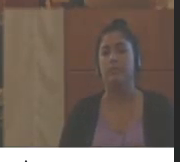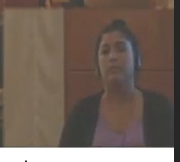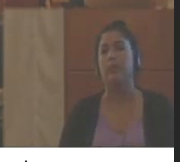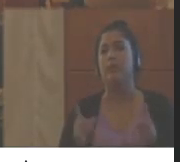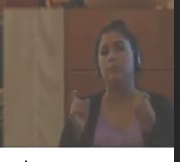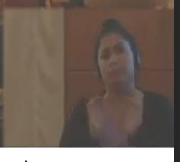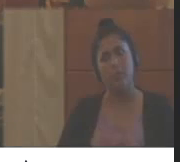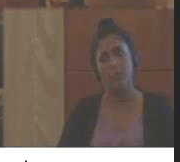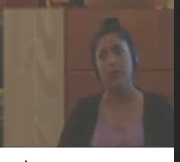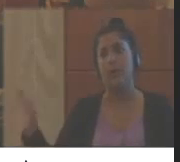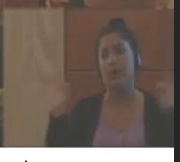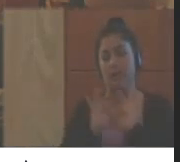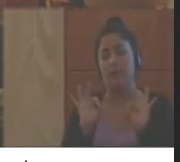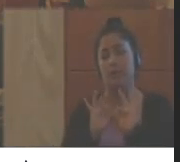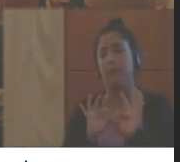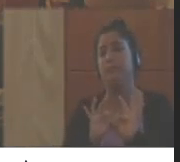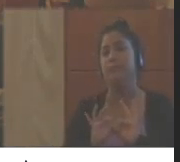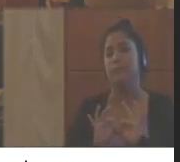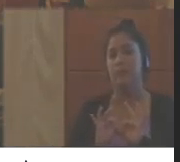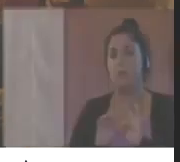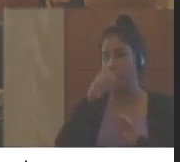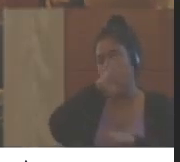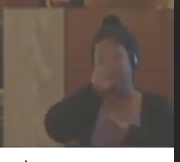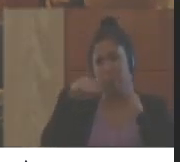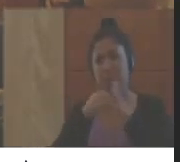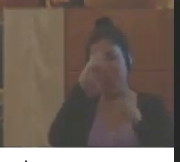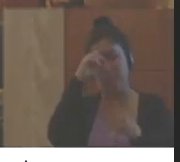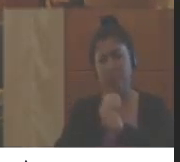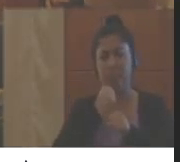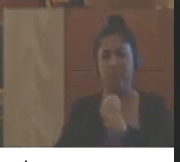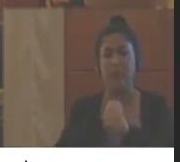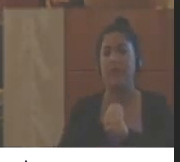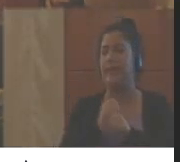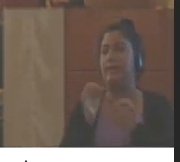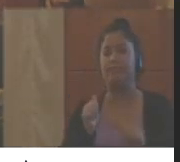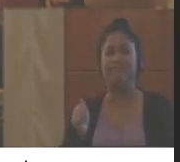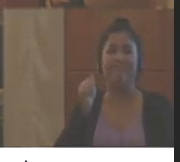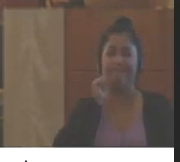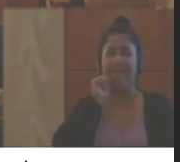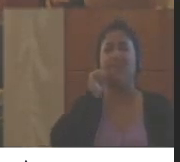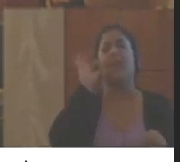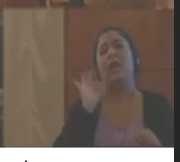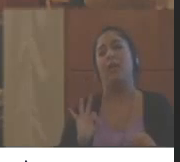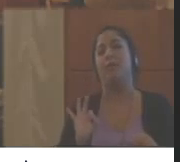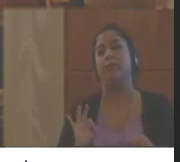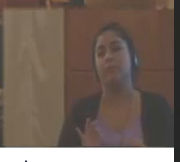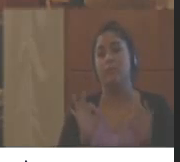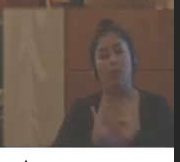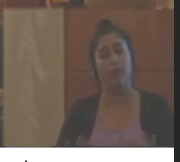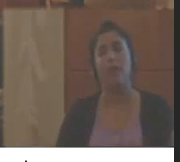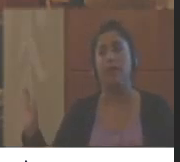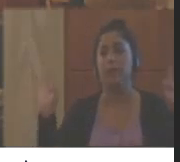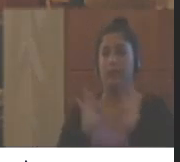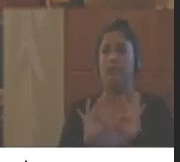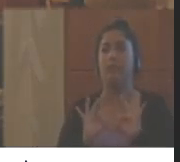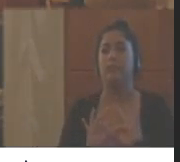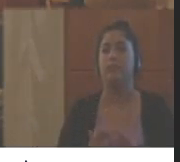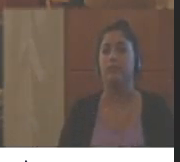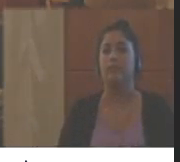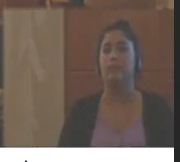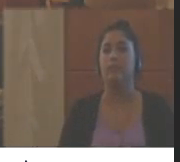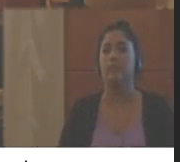two fundamental comments that I want to mention about the opportunity to discuss adoption of